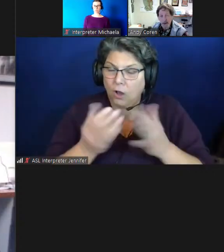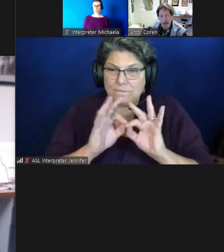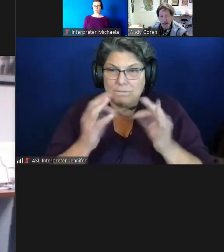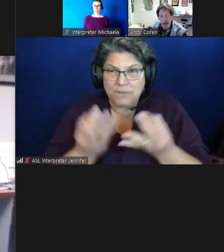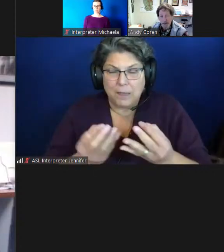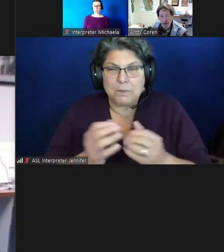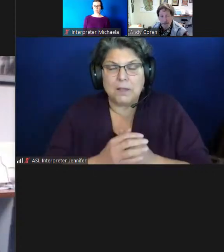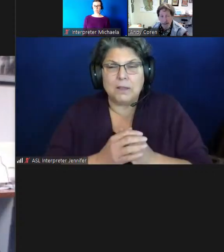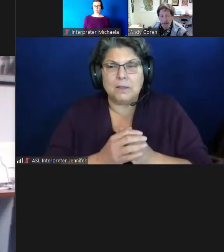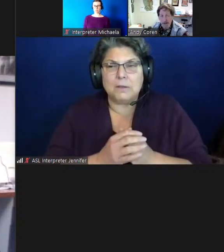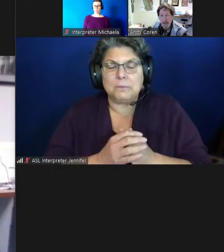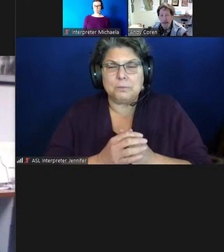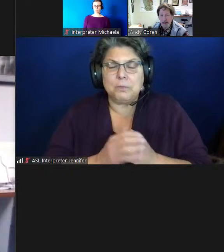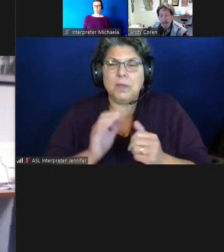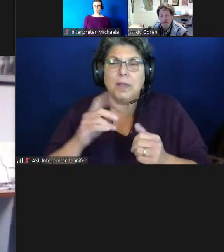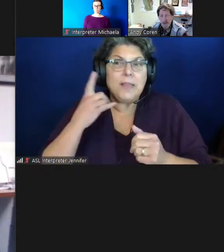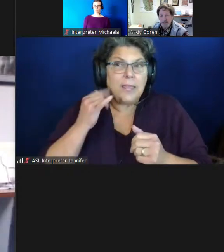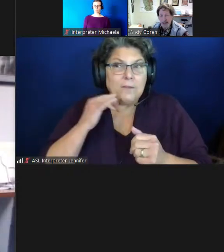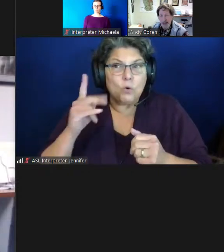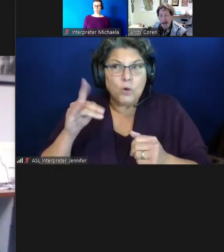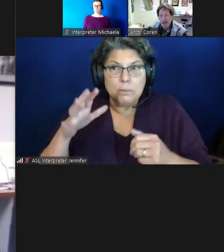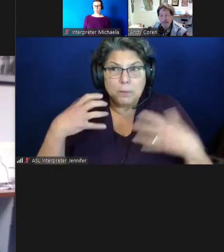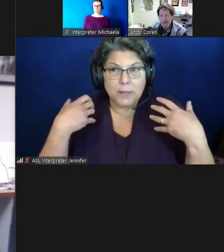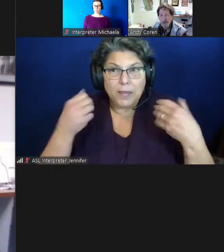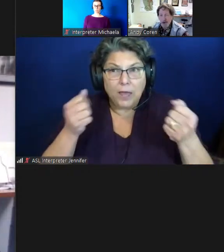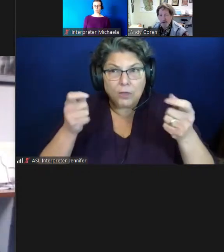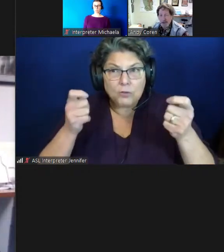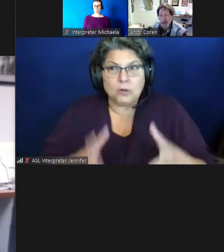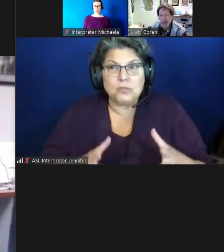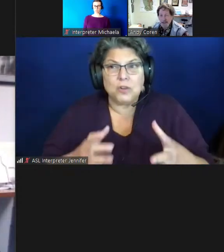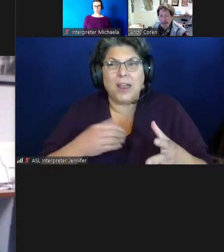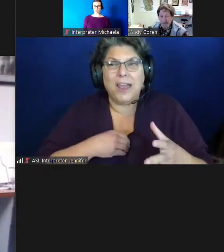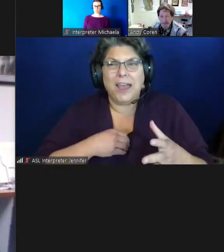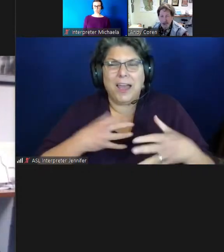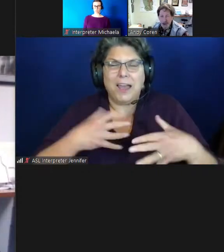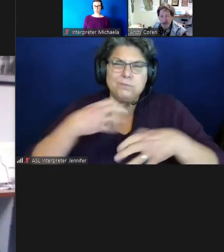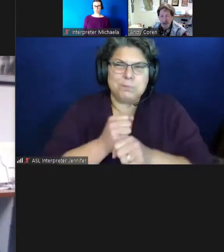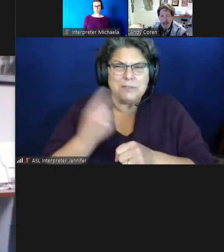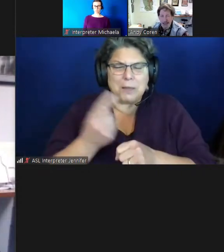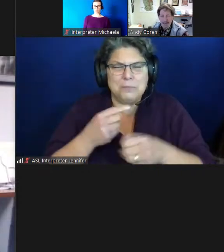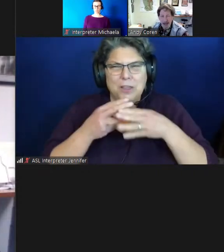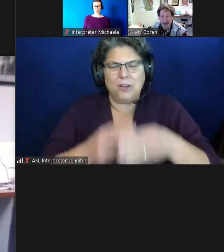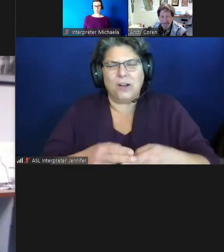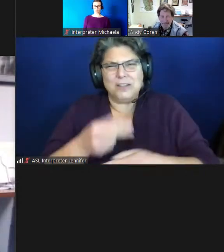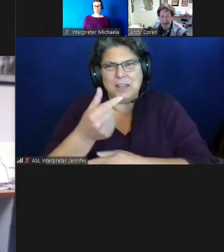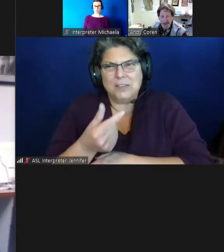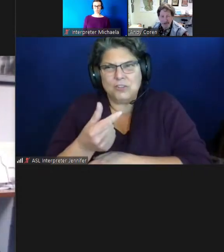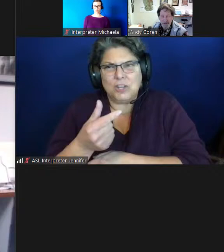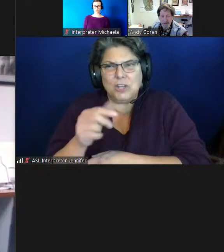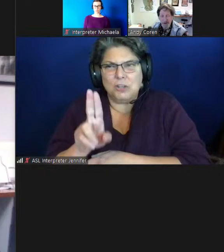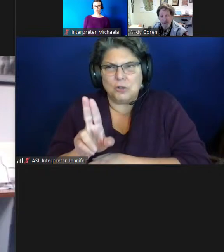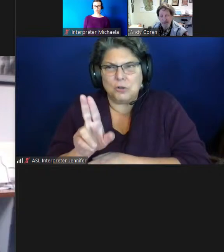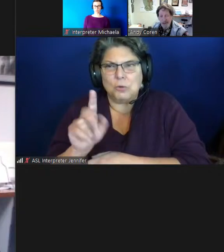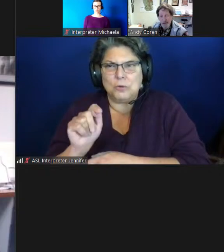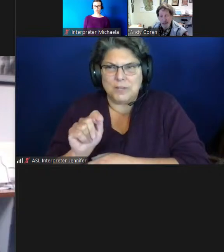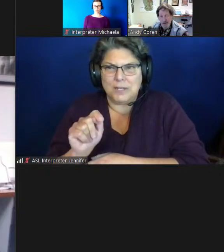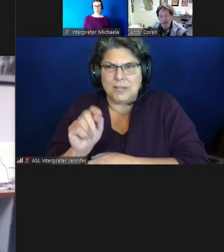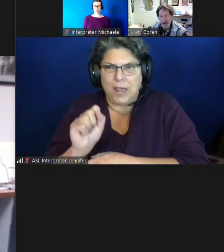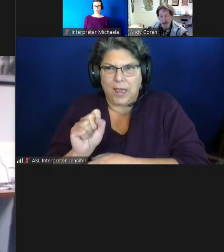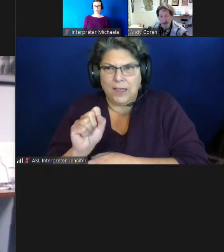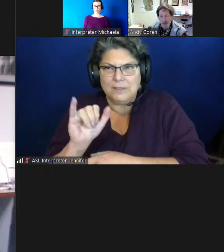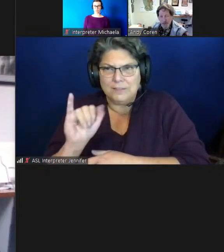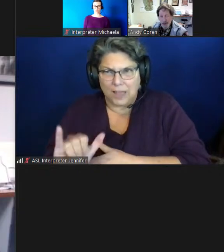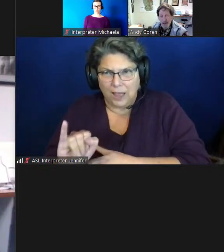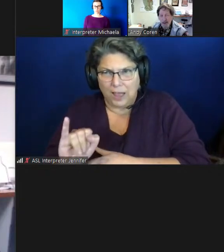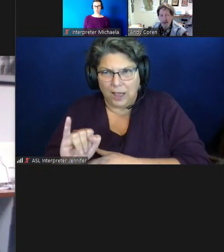California Public Health Director, has developed an acronym called GUTSI, G-U-T-S-I, to remember all the things we can do